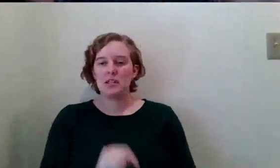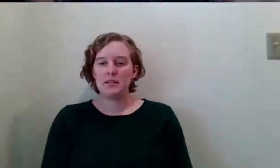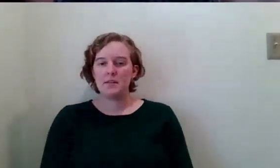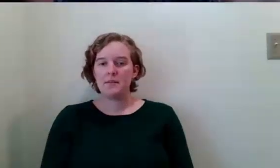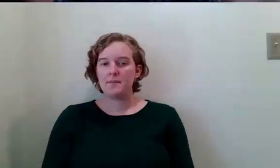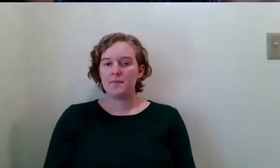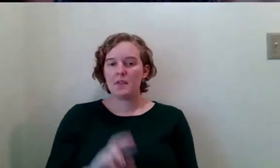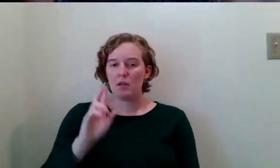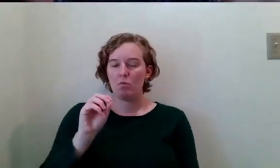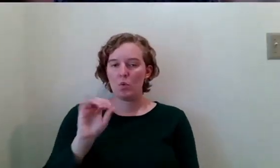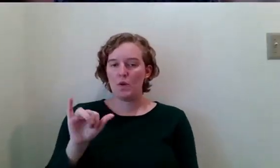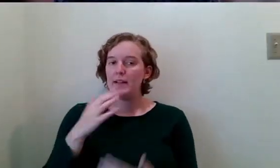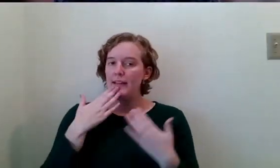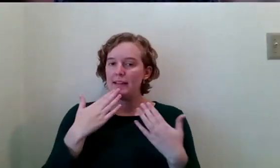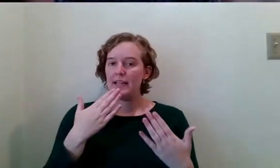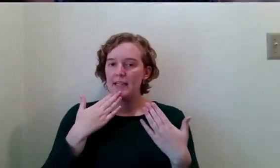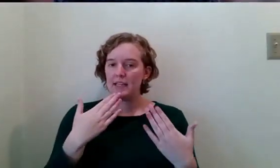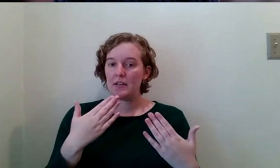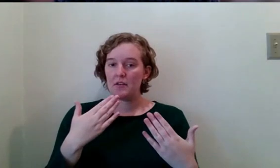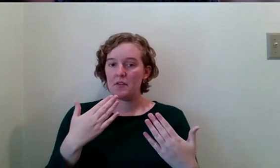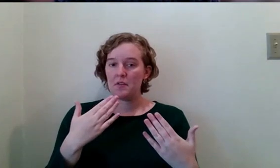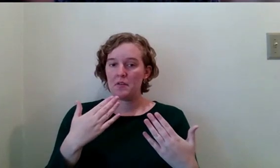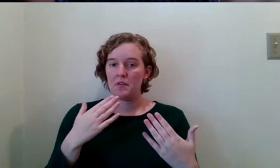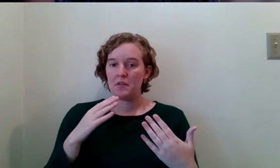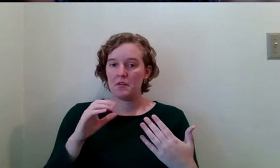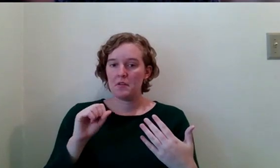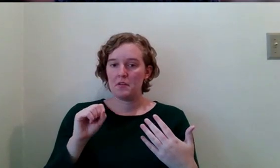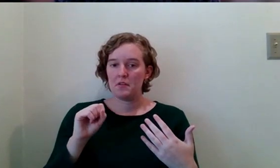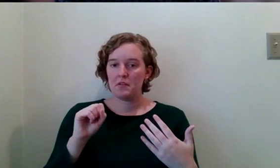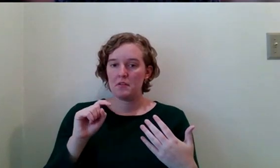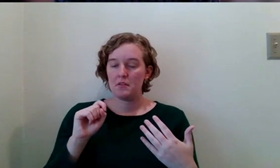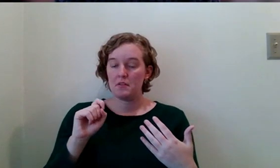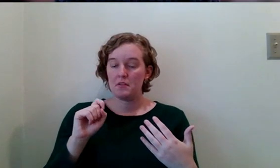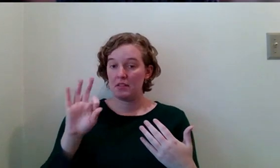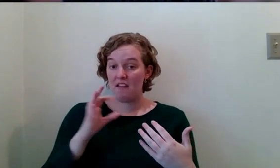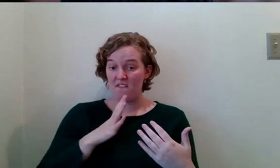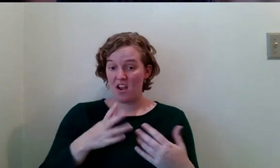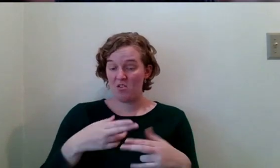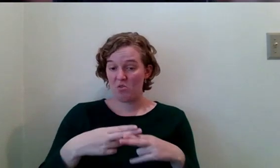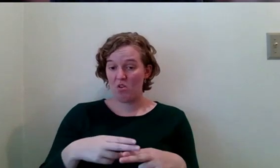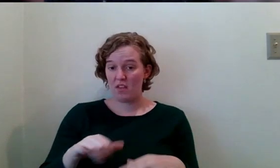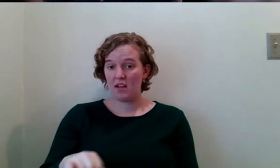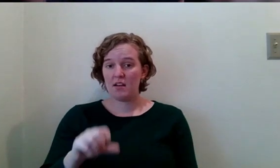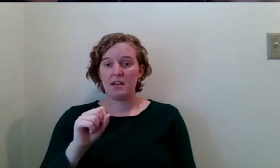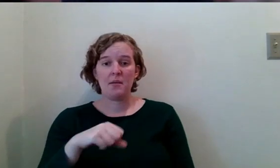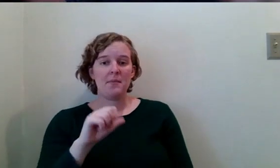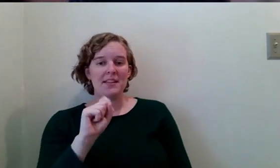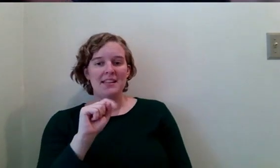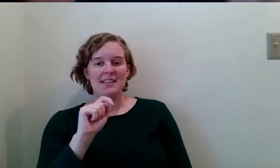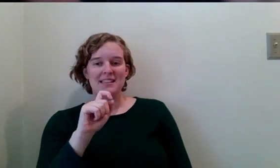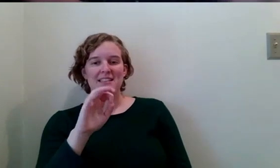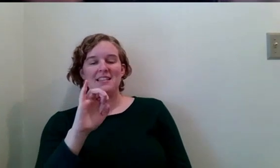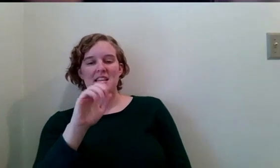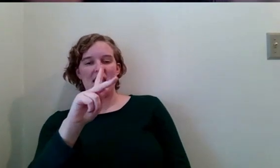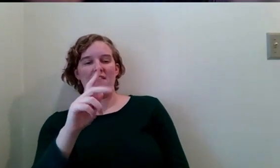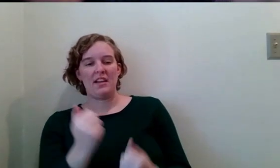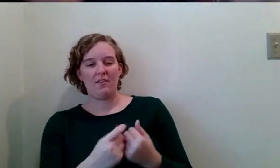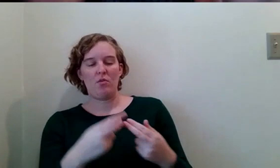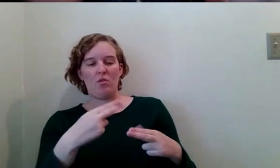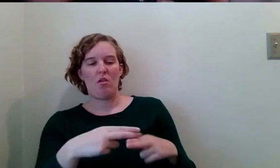Thank you. Steph, is it okay to call you that now? Yes, sir. Stefik is what everybody calls me. All right,